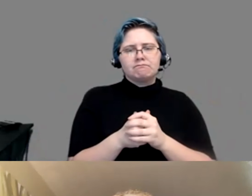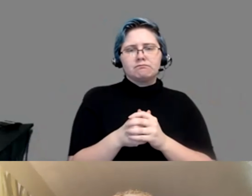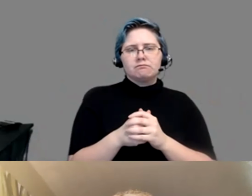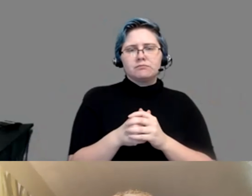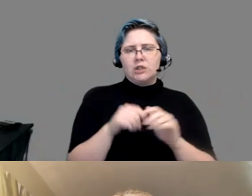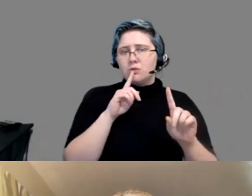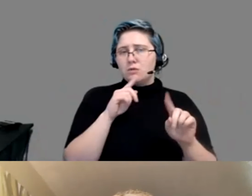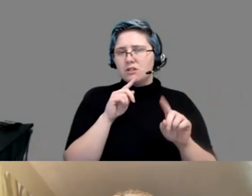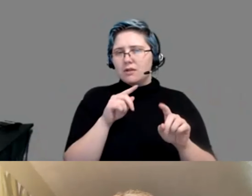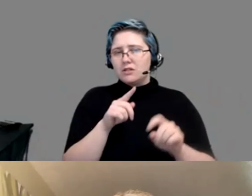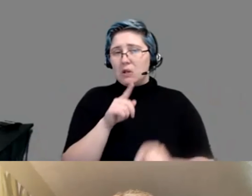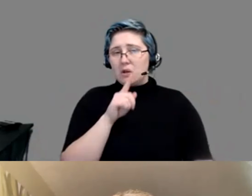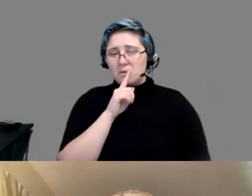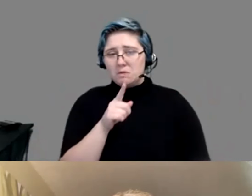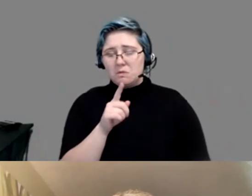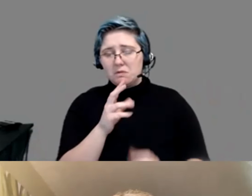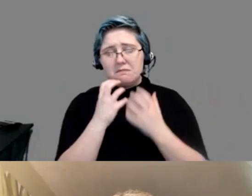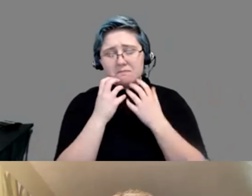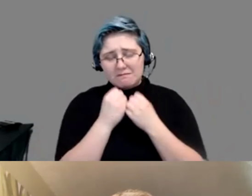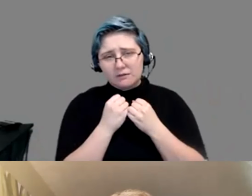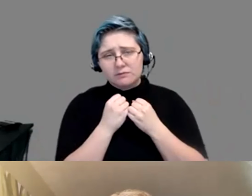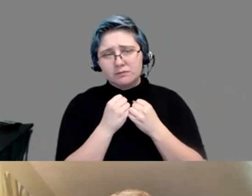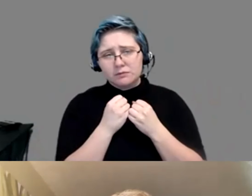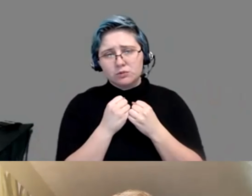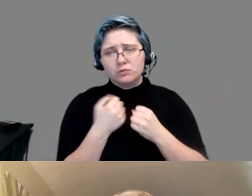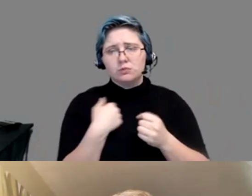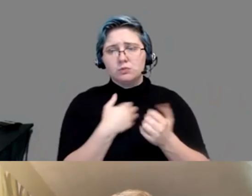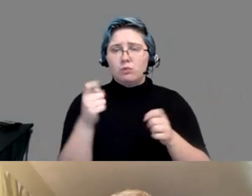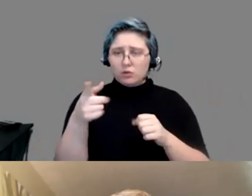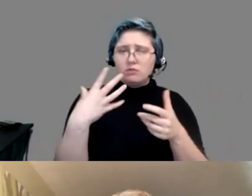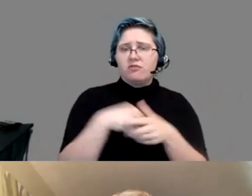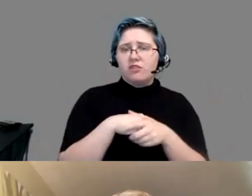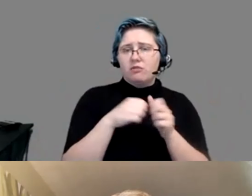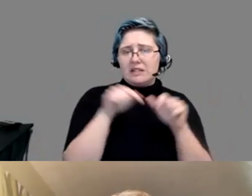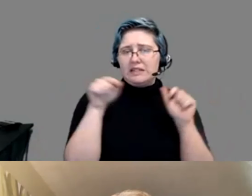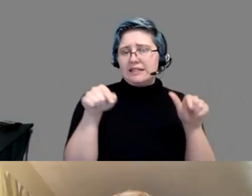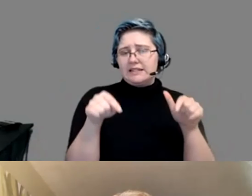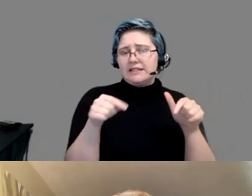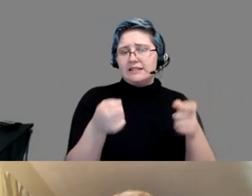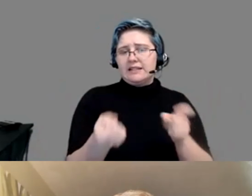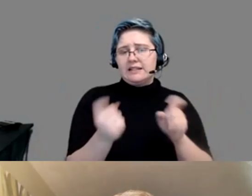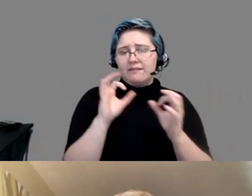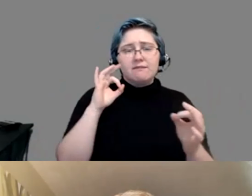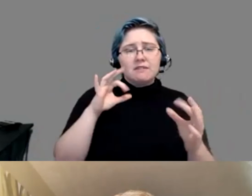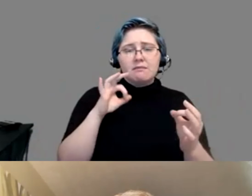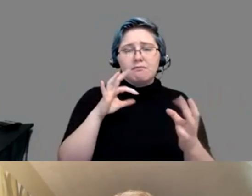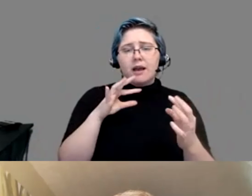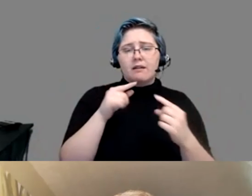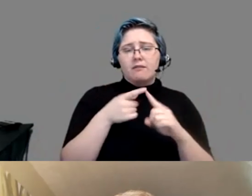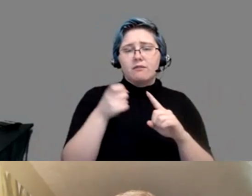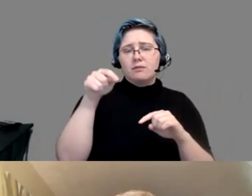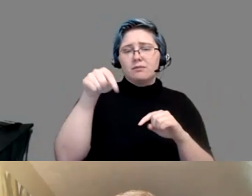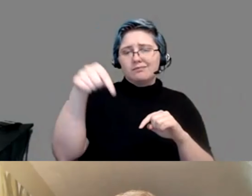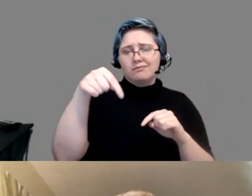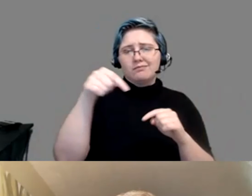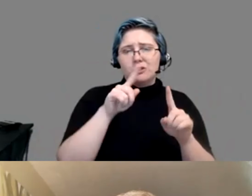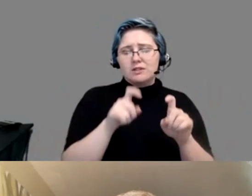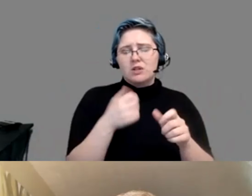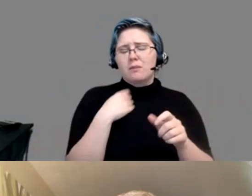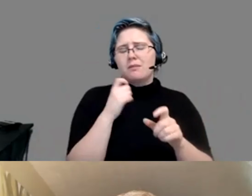are super valuable to us. We really do want you to participate and give us your feedback on these questions. So we'll take